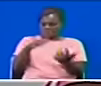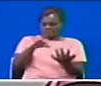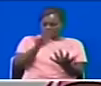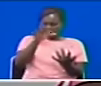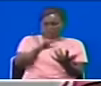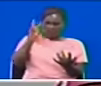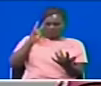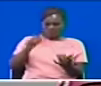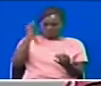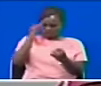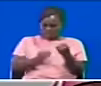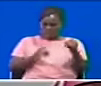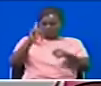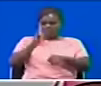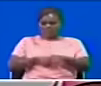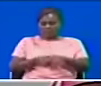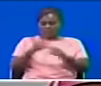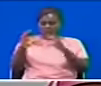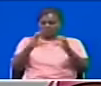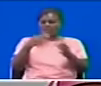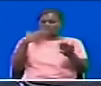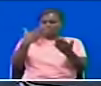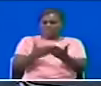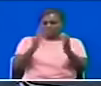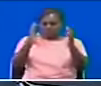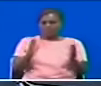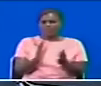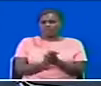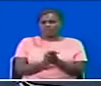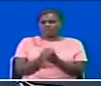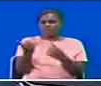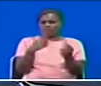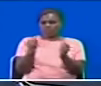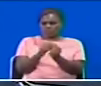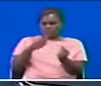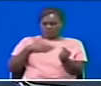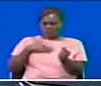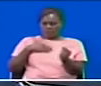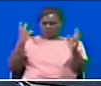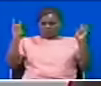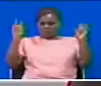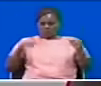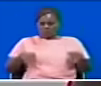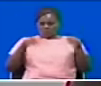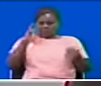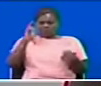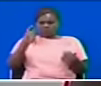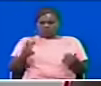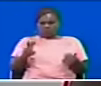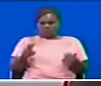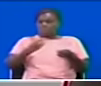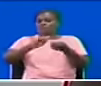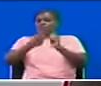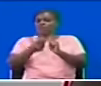views at the end of this conversation. Thank you very much for speaking with us on this issue. We'll wait to see if the terrain is indeed